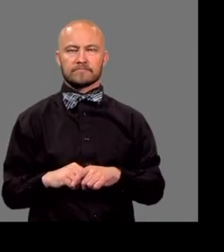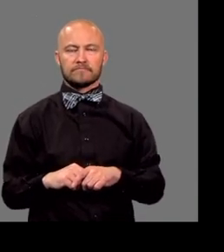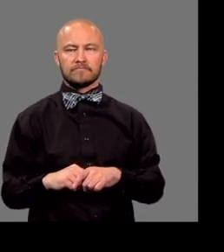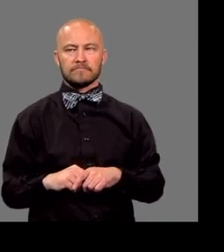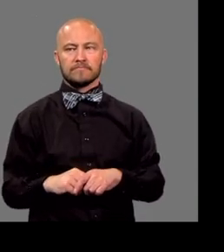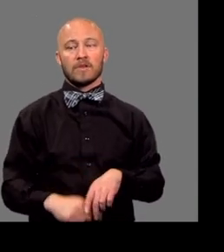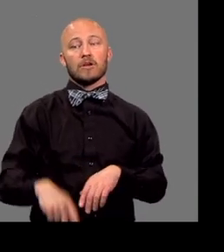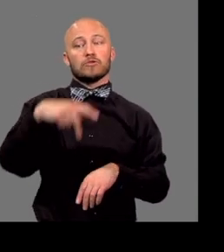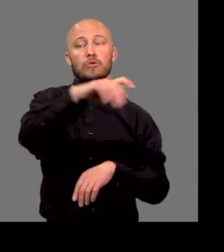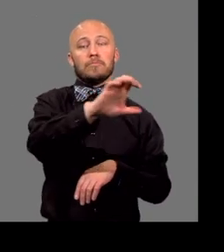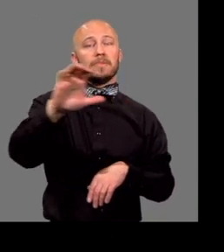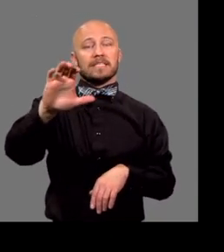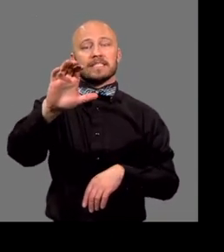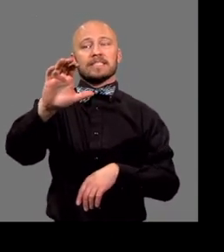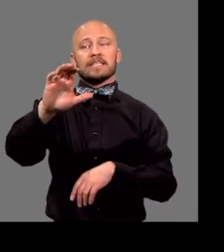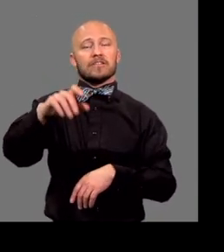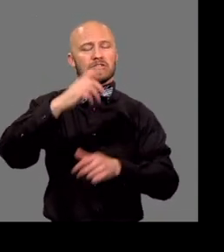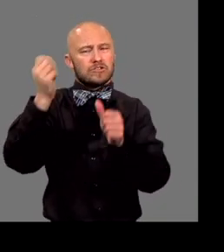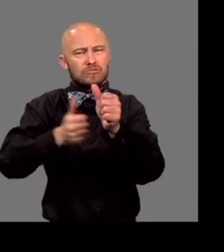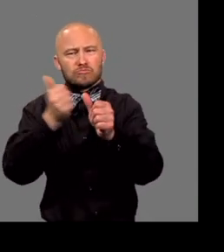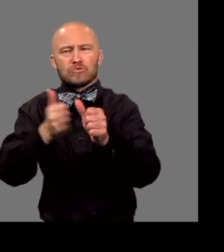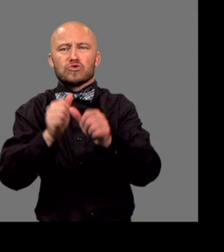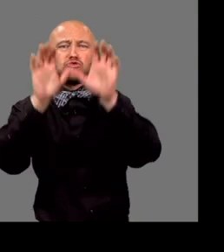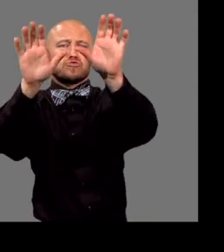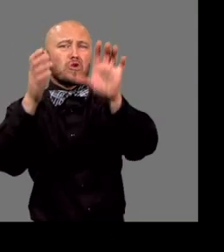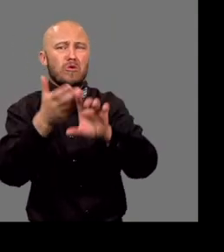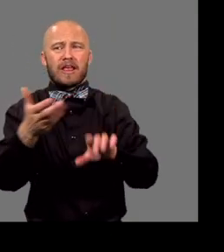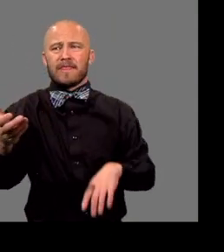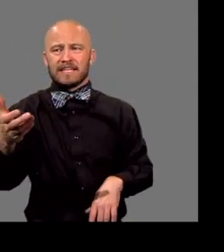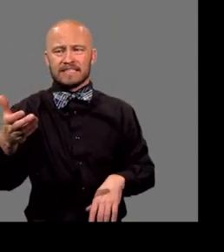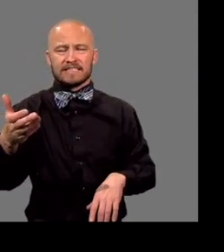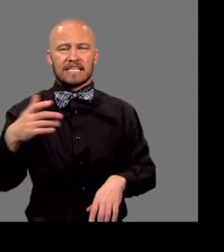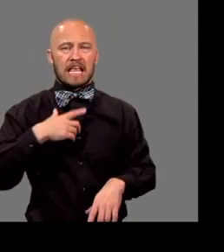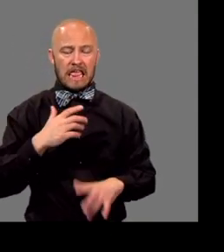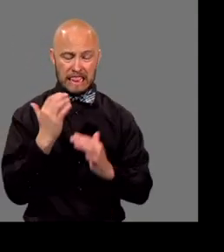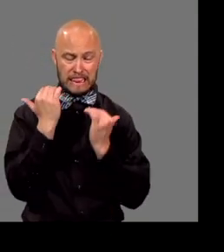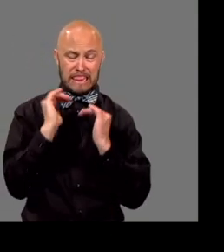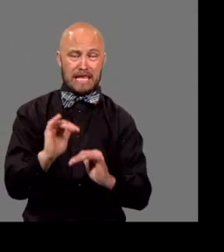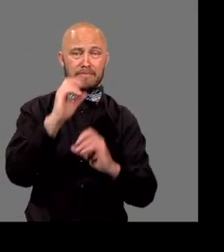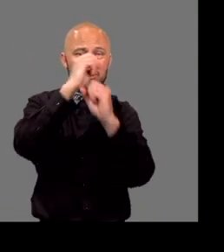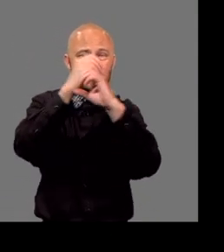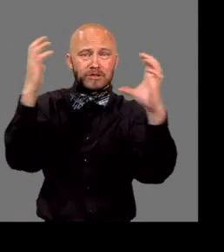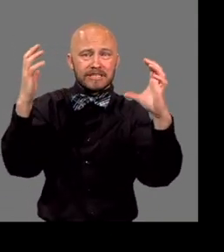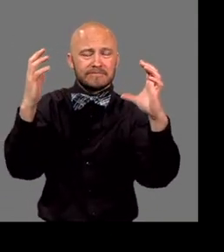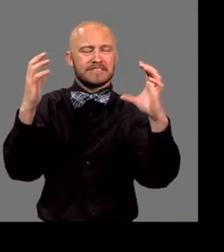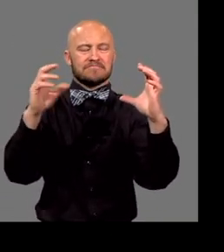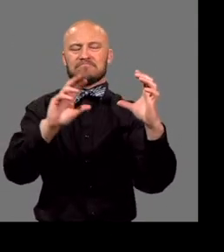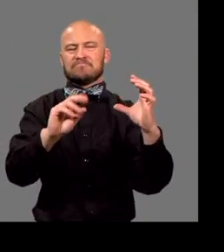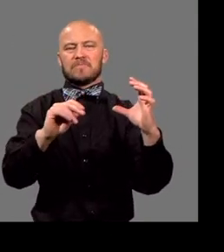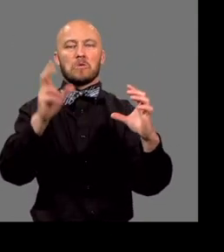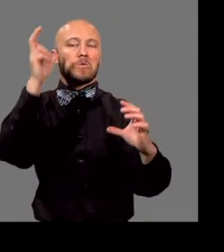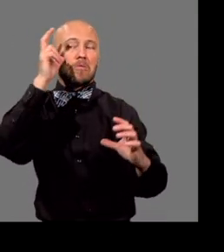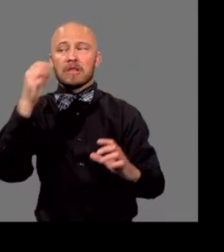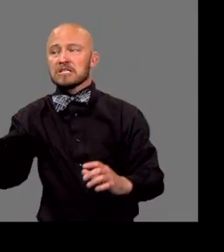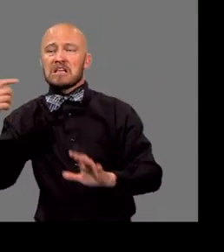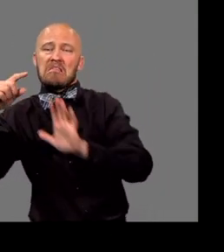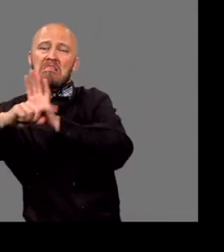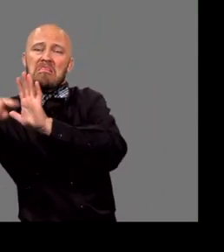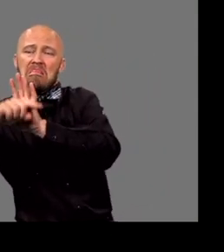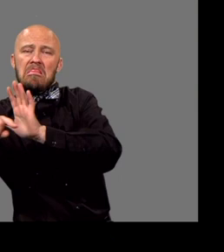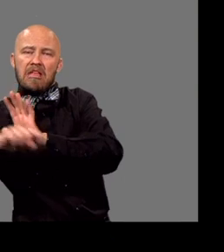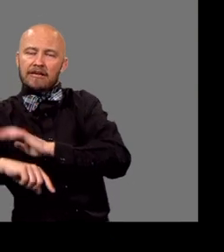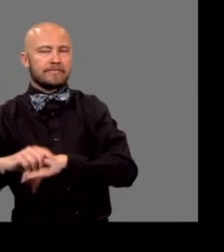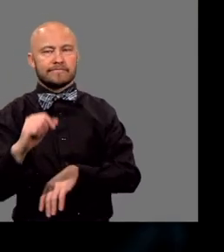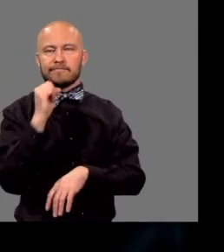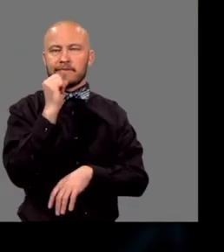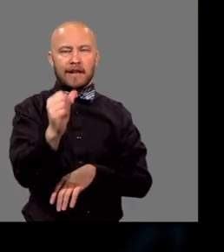So PCC grads, pursue great things. Never put limits on your dreams and don't listen to others who try to impose limits